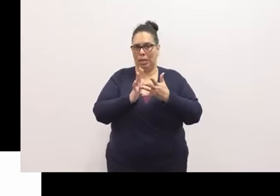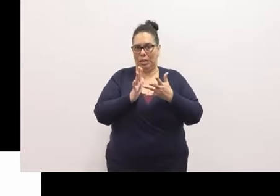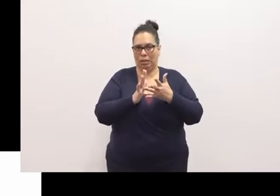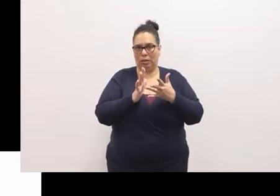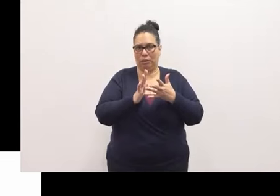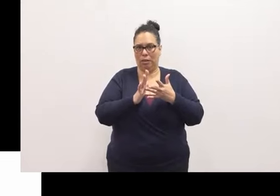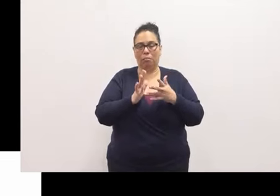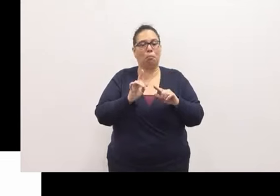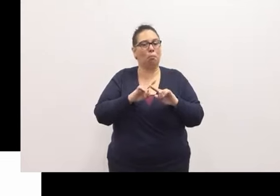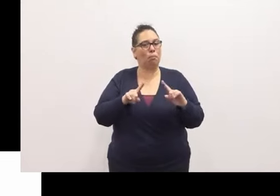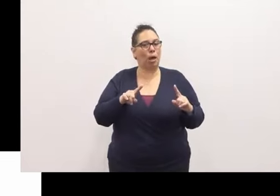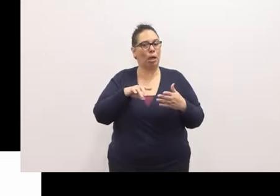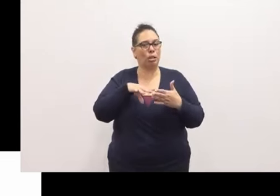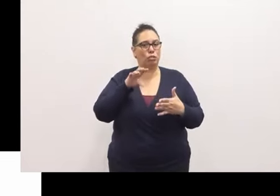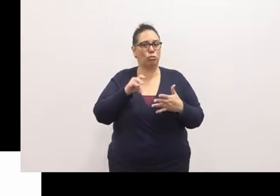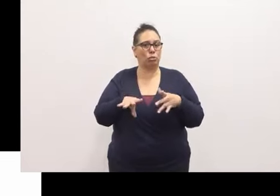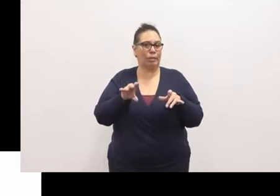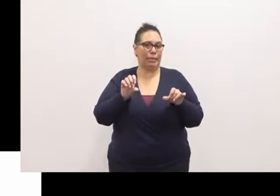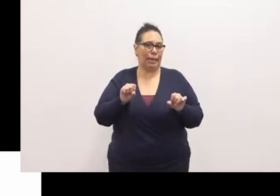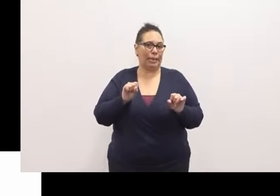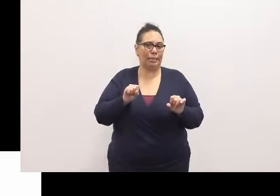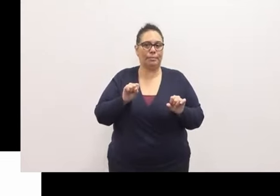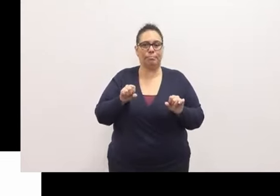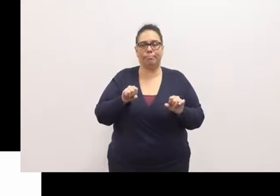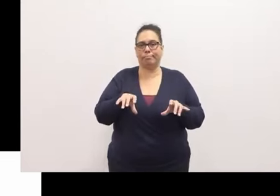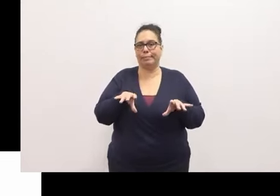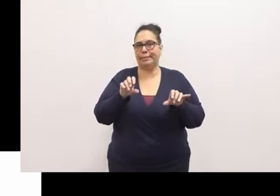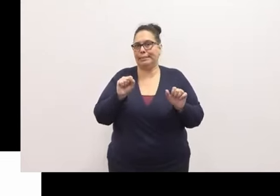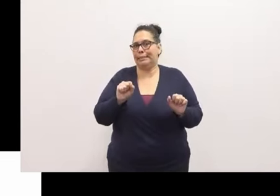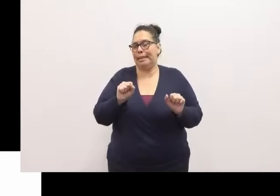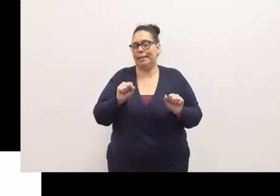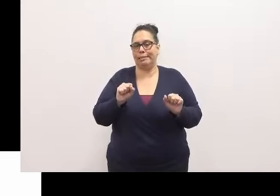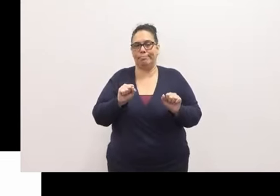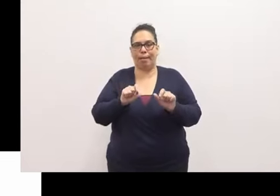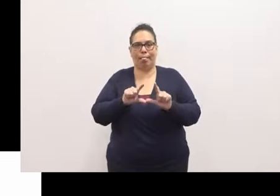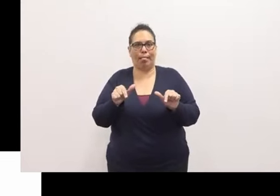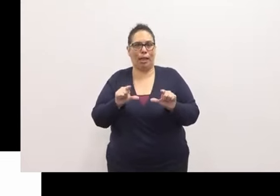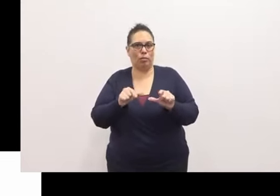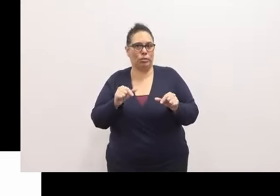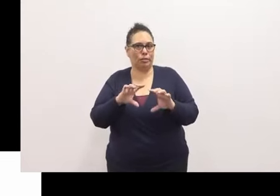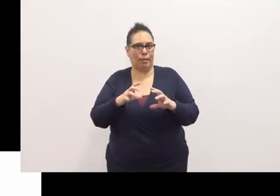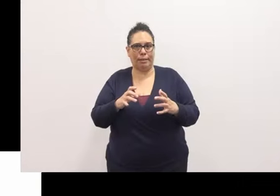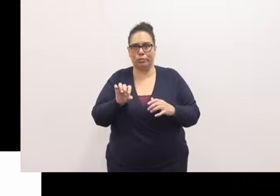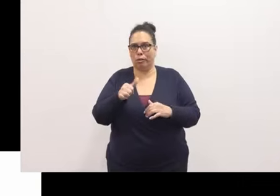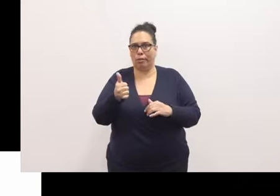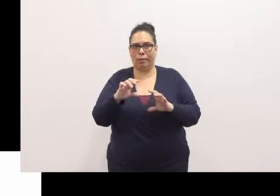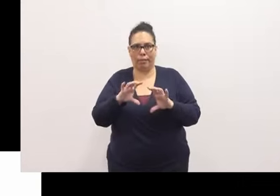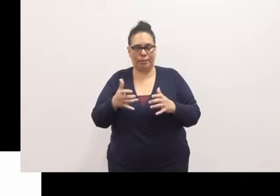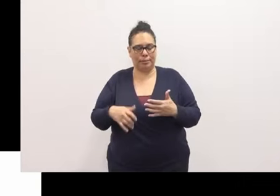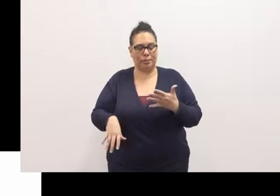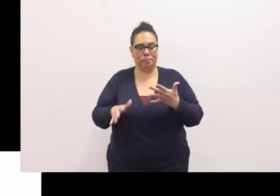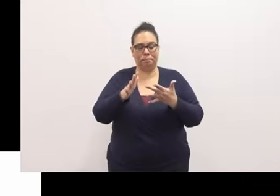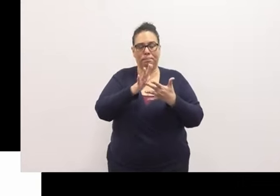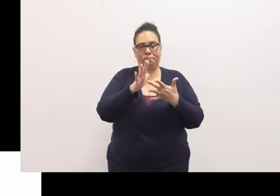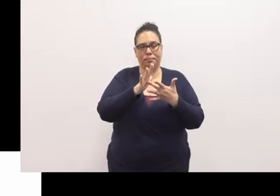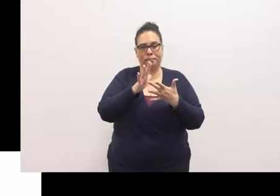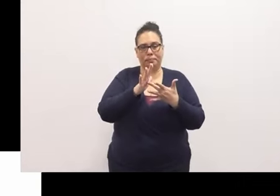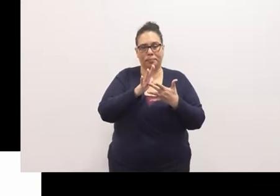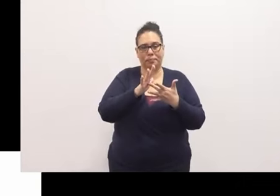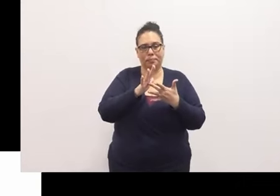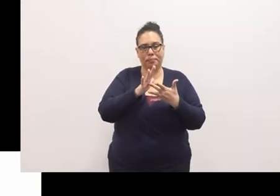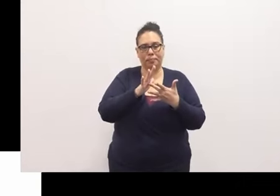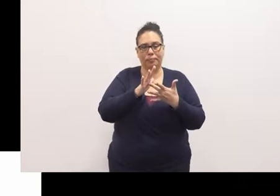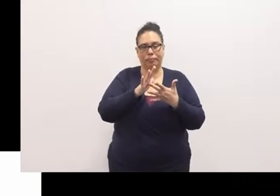can be taking, for example, a VAPA course, world languages in ninth grade. In 10th grade, in addition